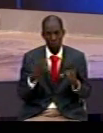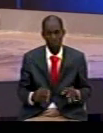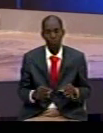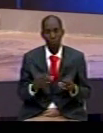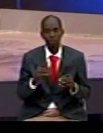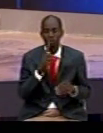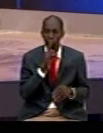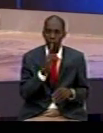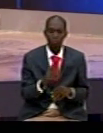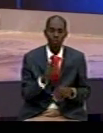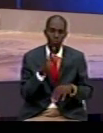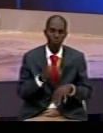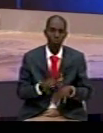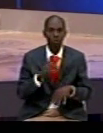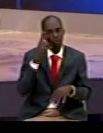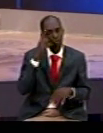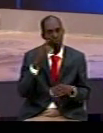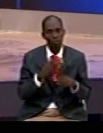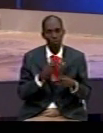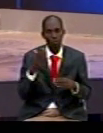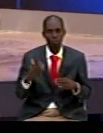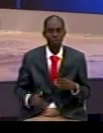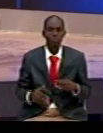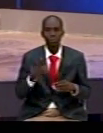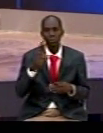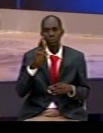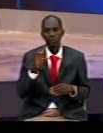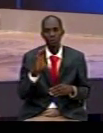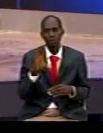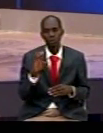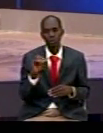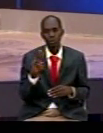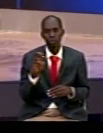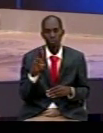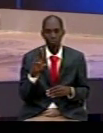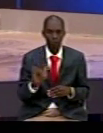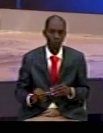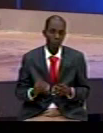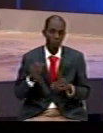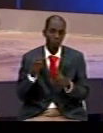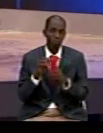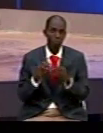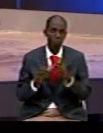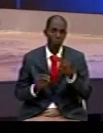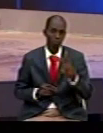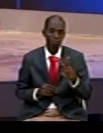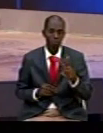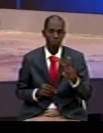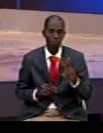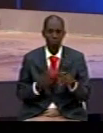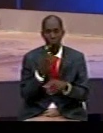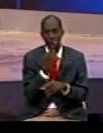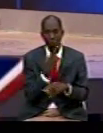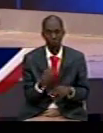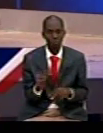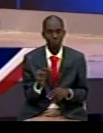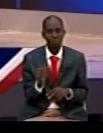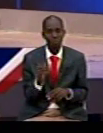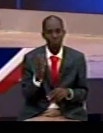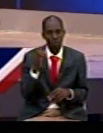touch for total recovery. Point number two. The